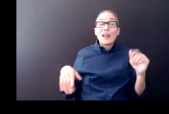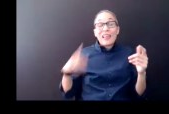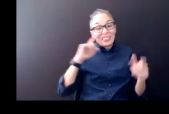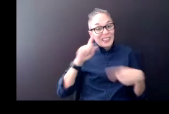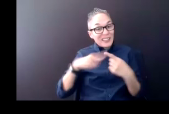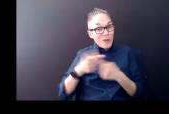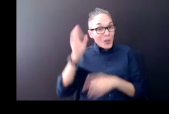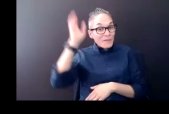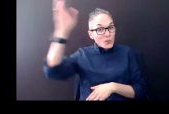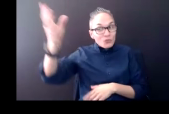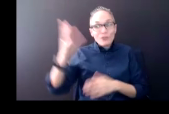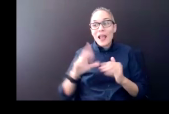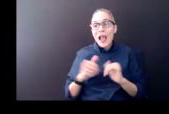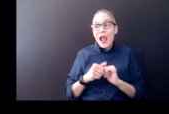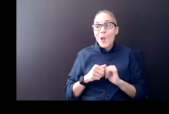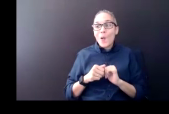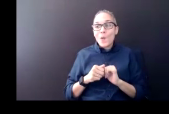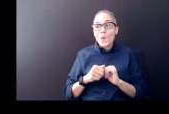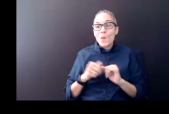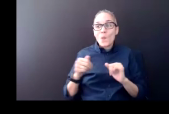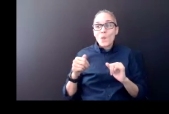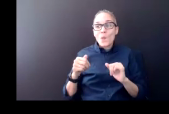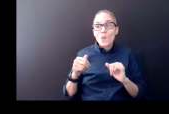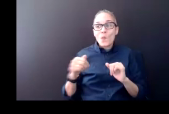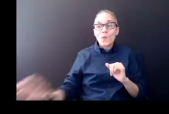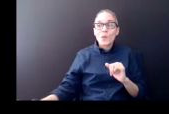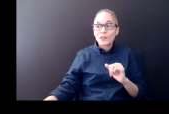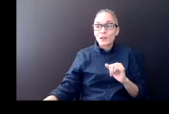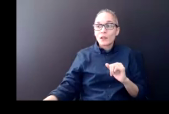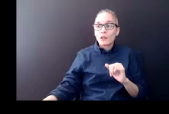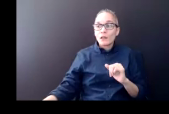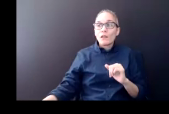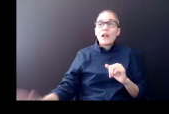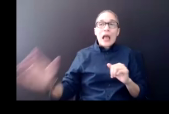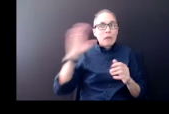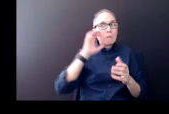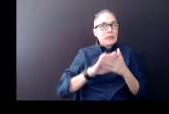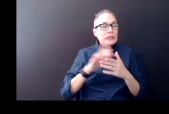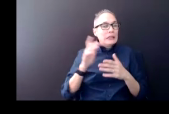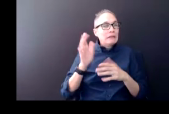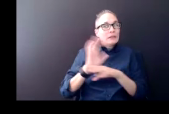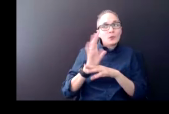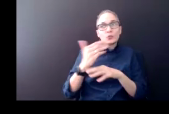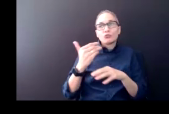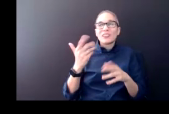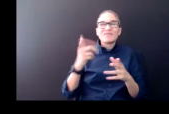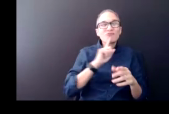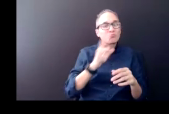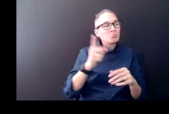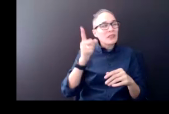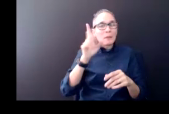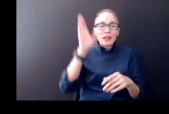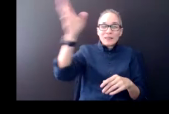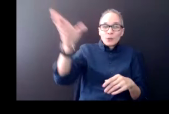of like how we, I still believe the future still has, a lot of like problems. Well, the future's now too,